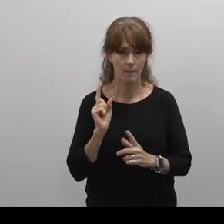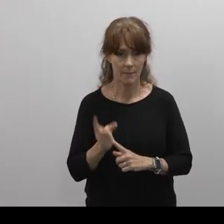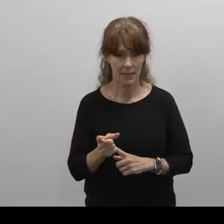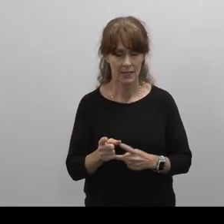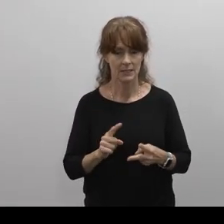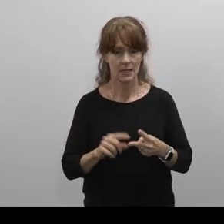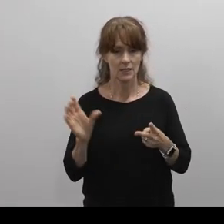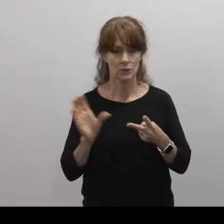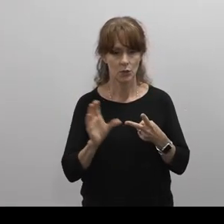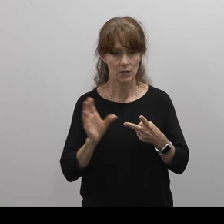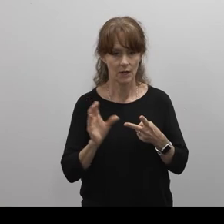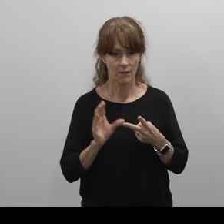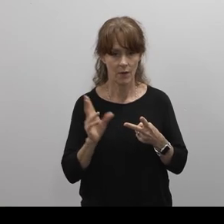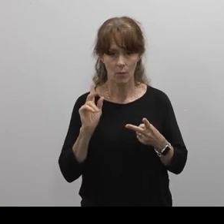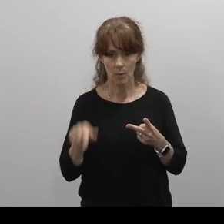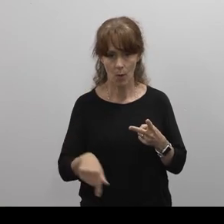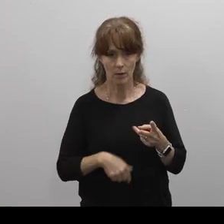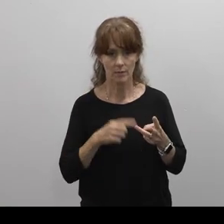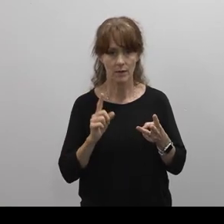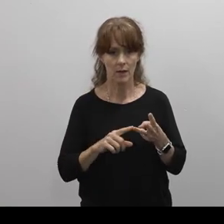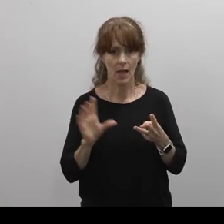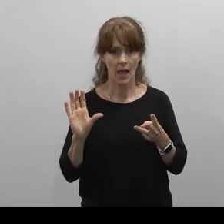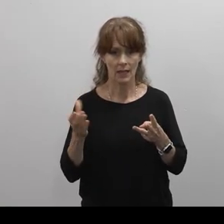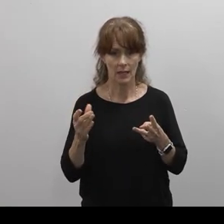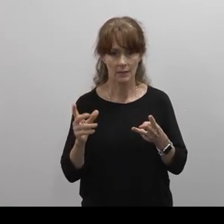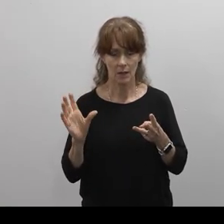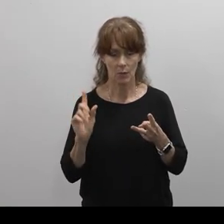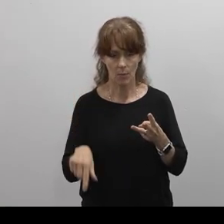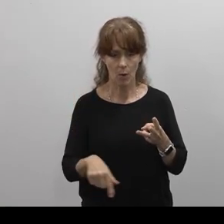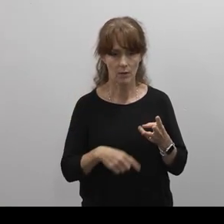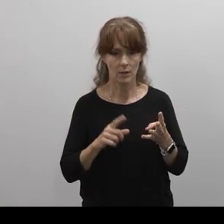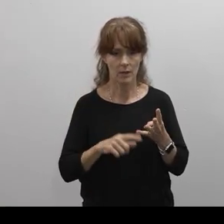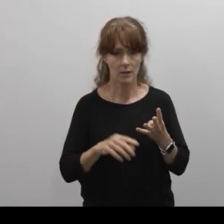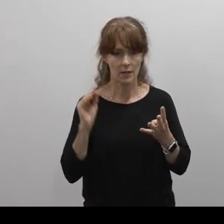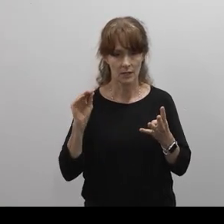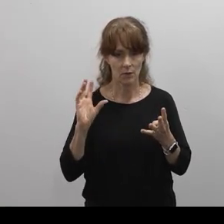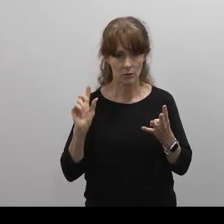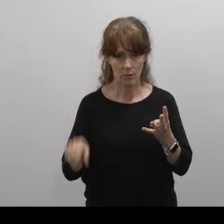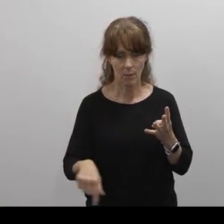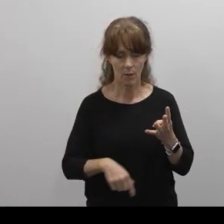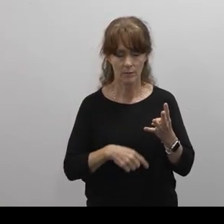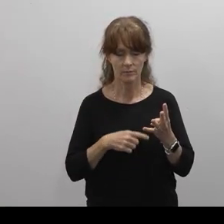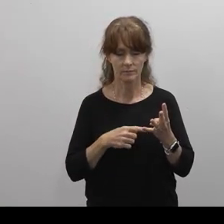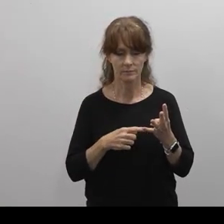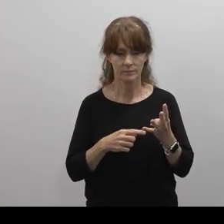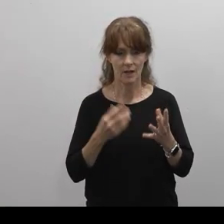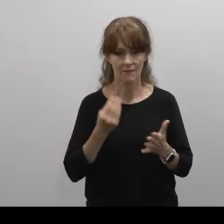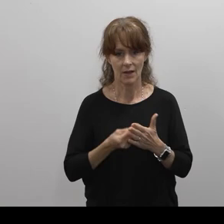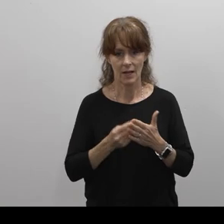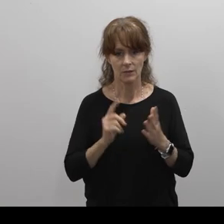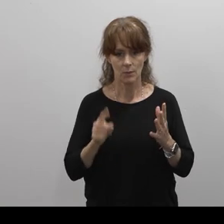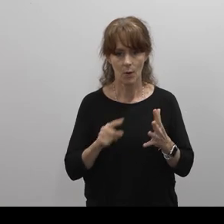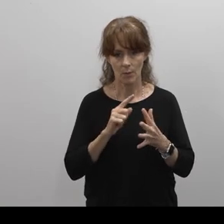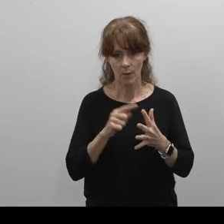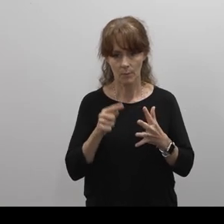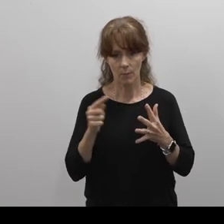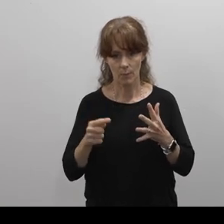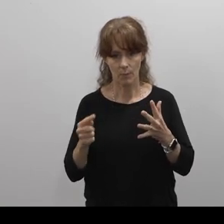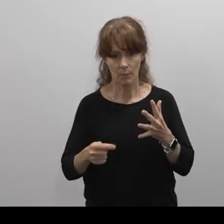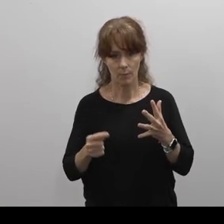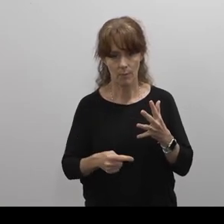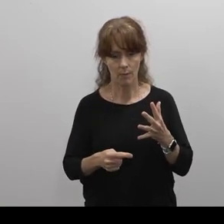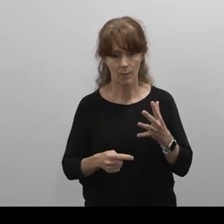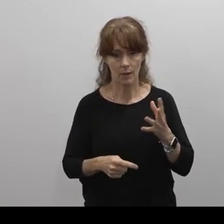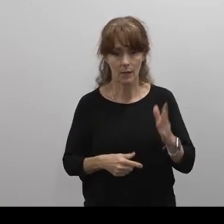the certificated personnel report, classified personnel report, instruction report, finance report. So while those things will